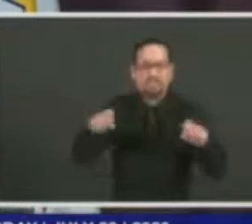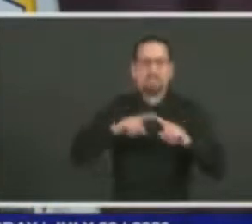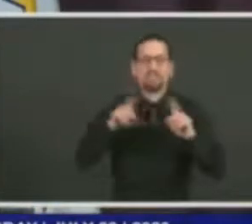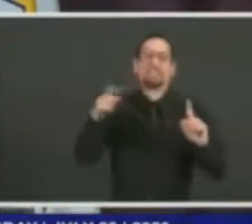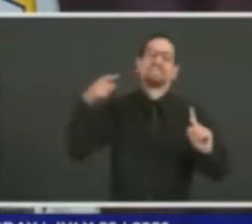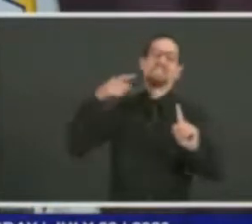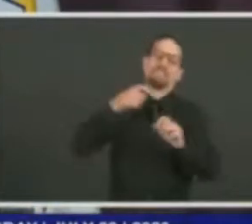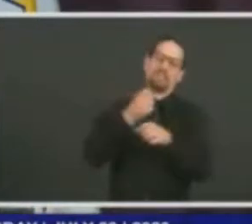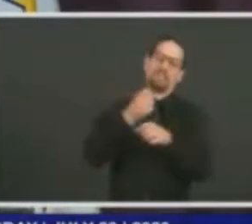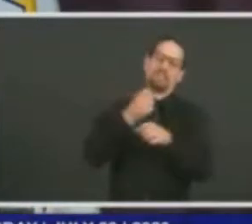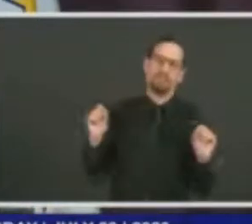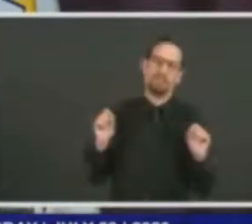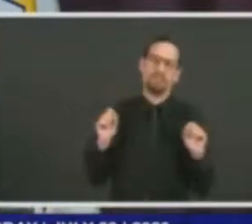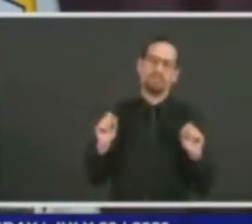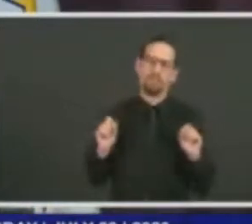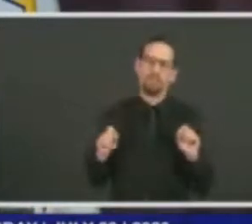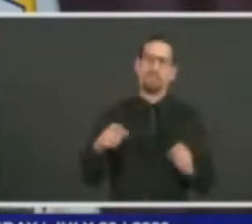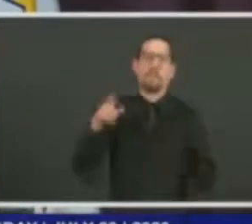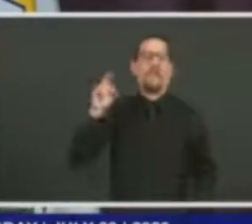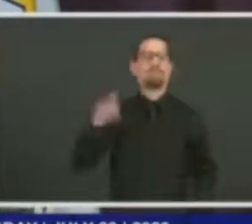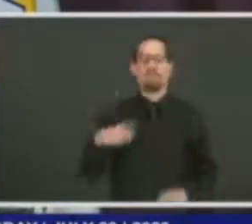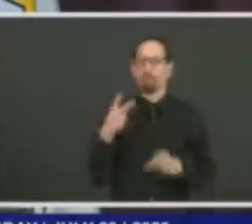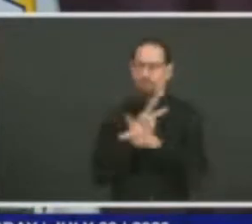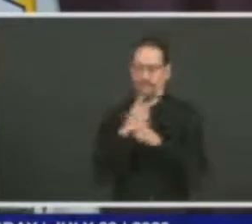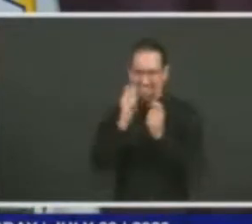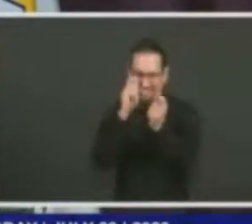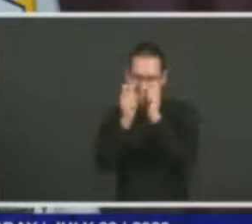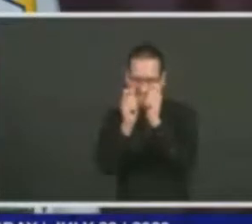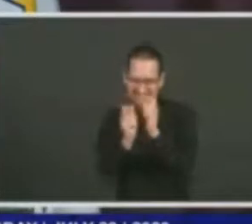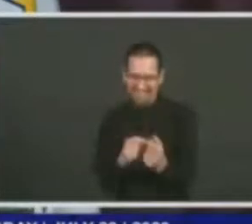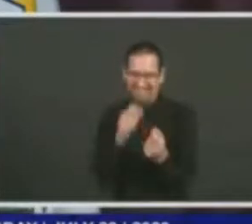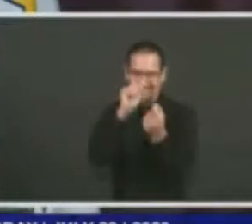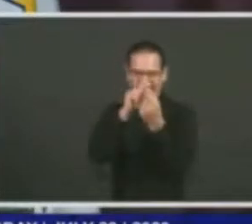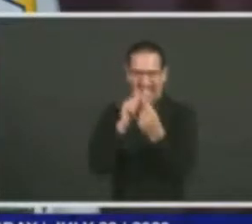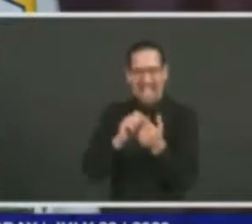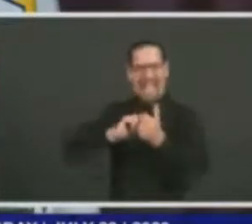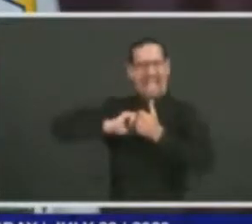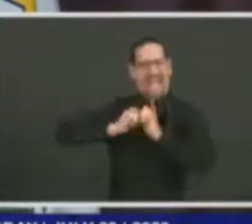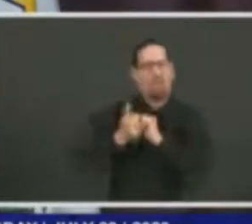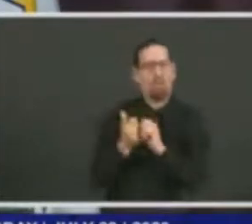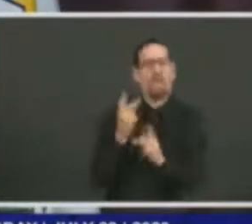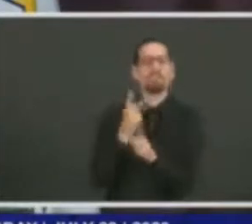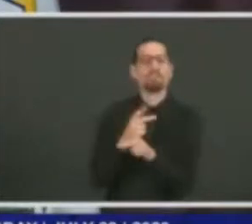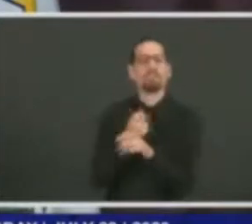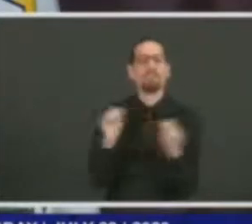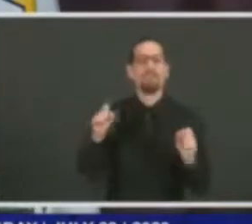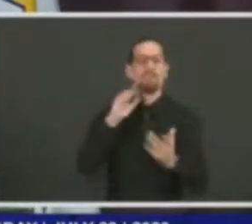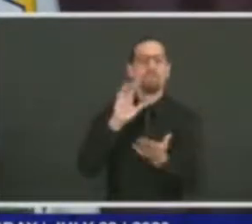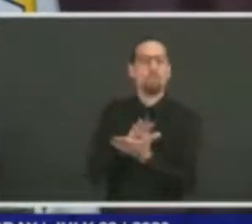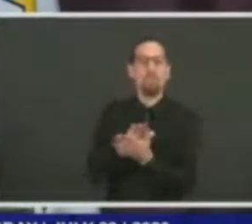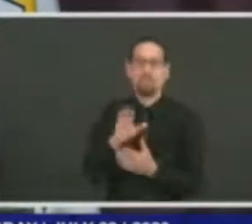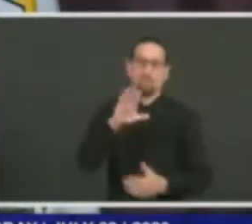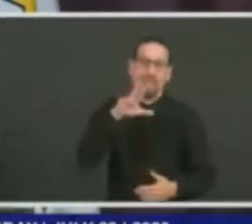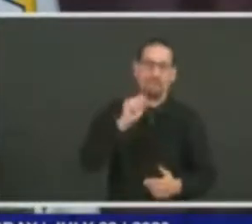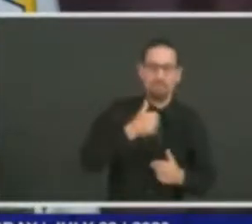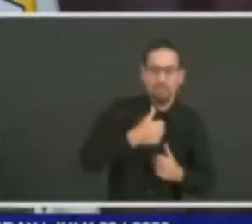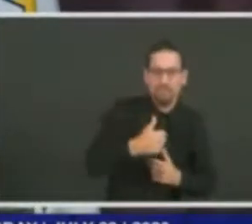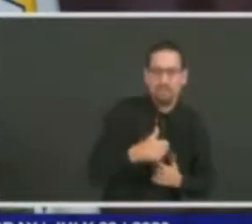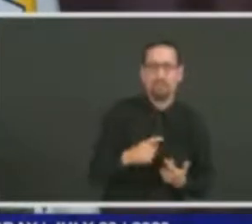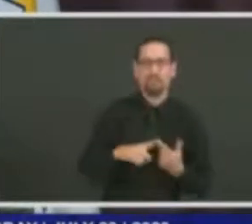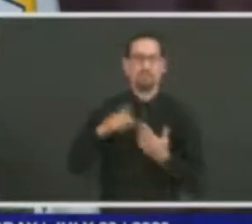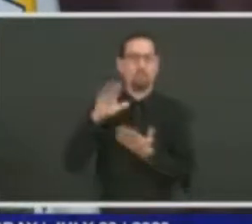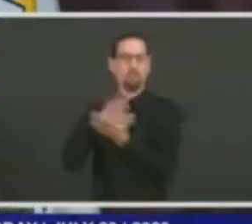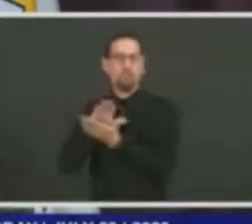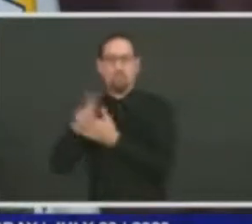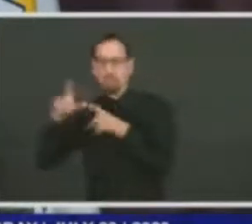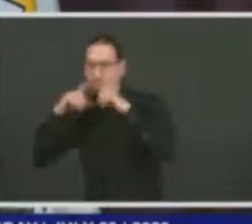gritty details of how do you make it safe? What's a safe school bus? What's a safe mask break? What's a safe situation? And